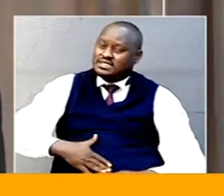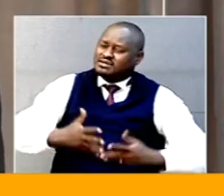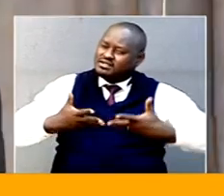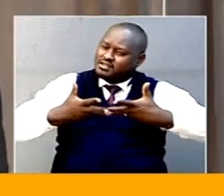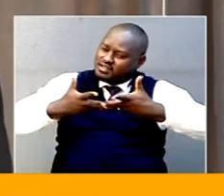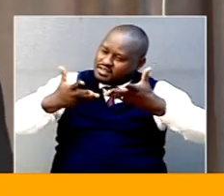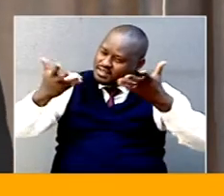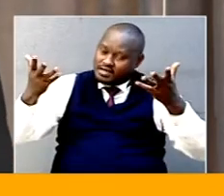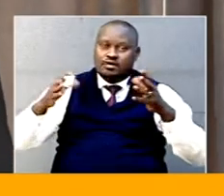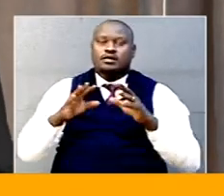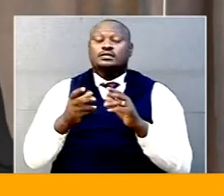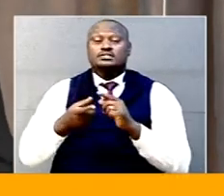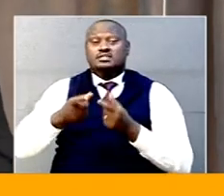service.